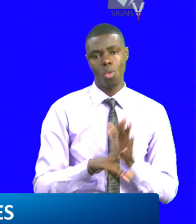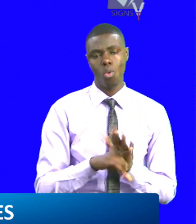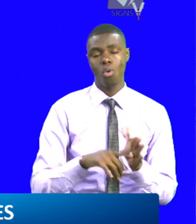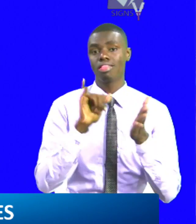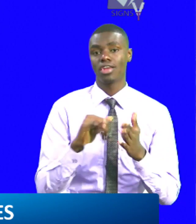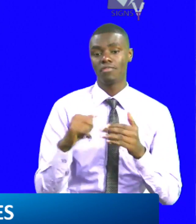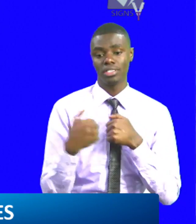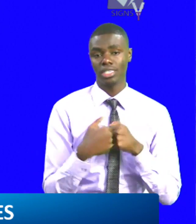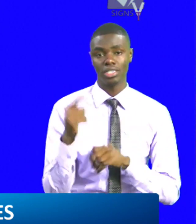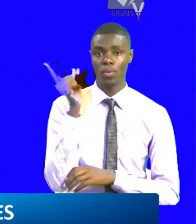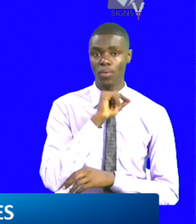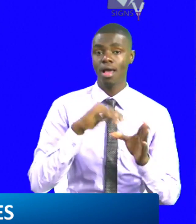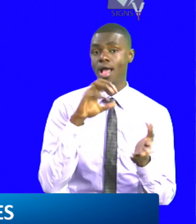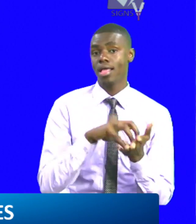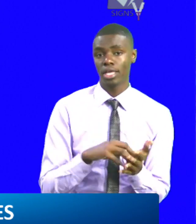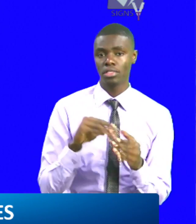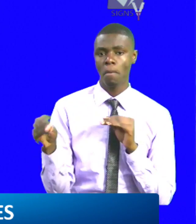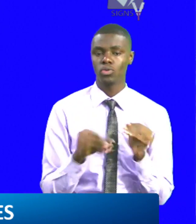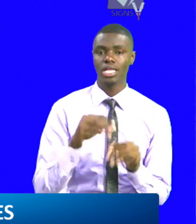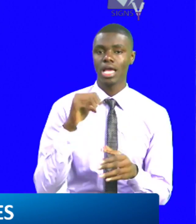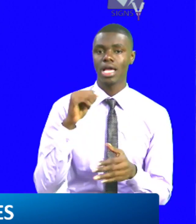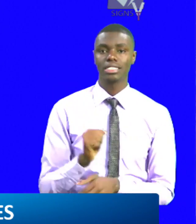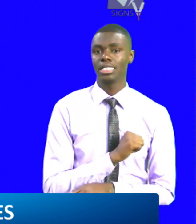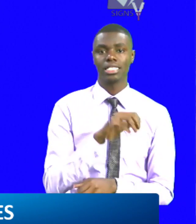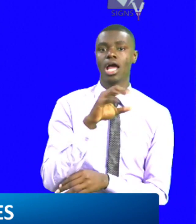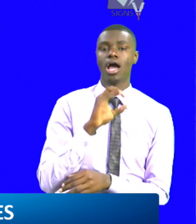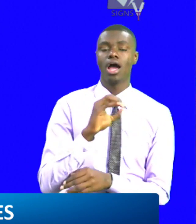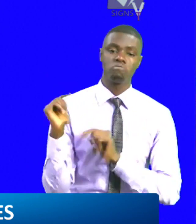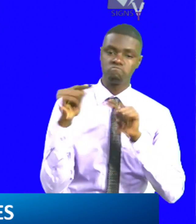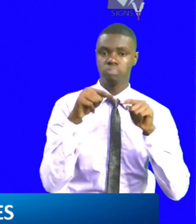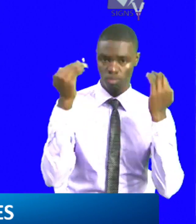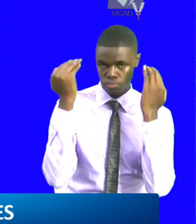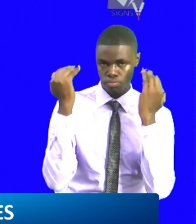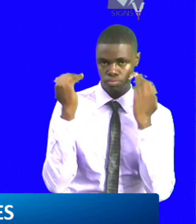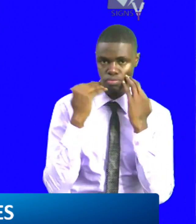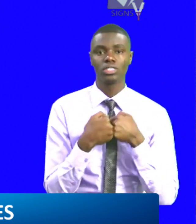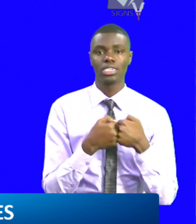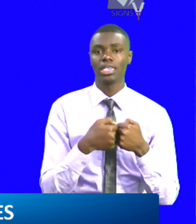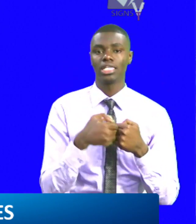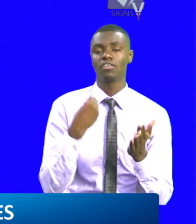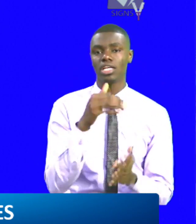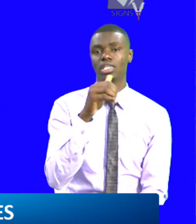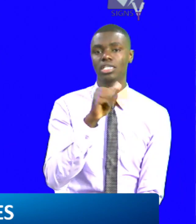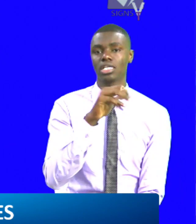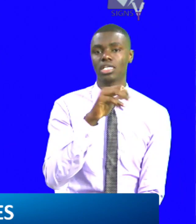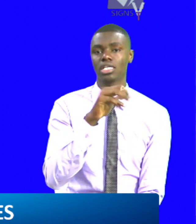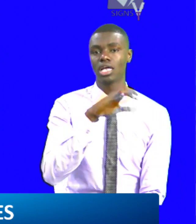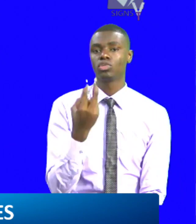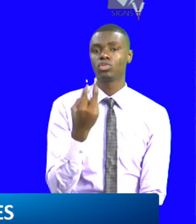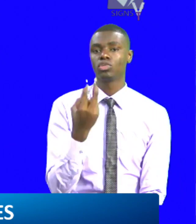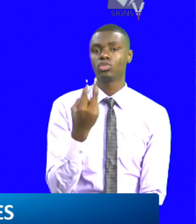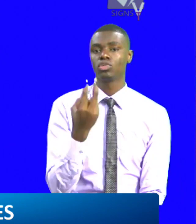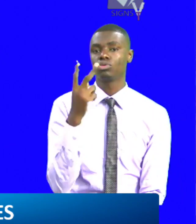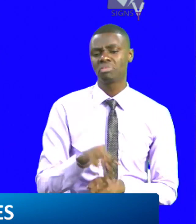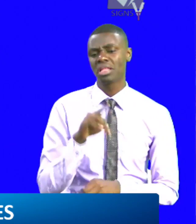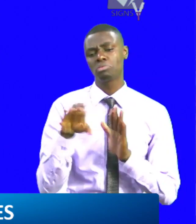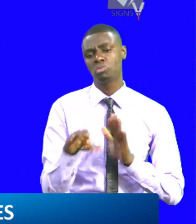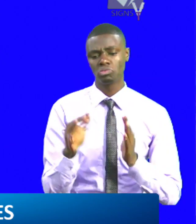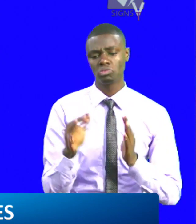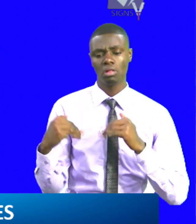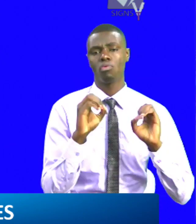neighboring countries. The Horn of Africa is still coping from the economic impact of the COVID-19